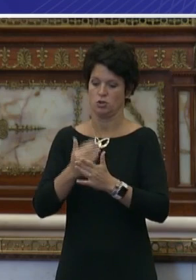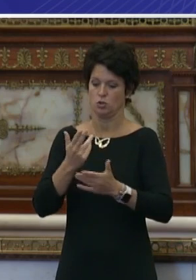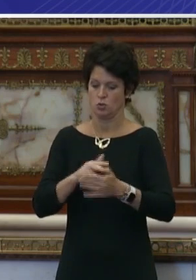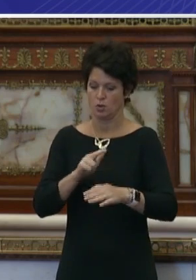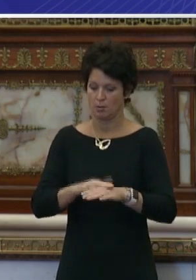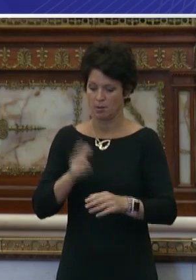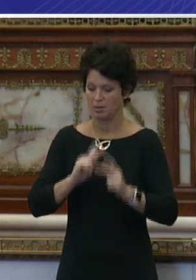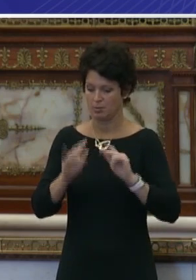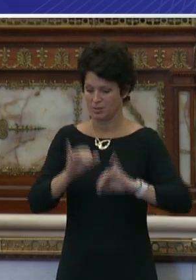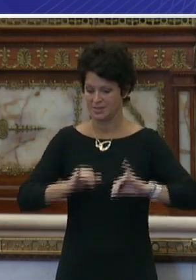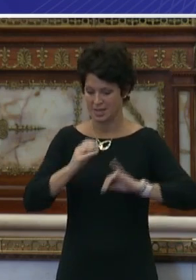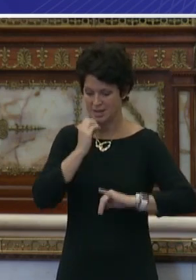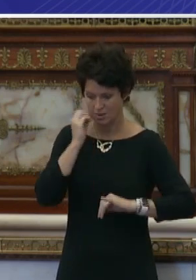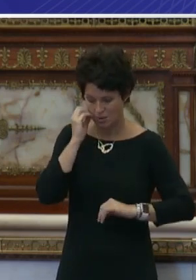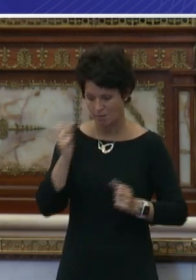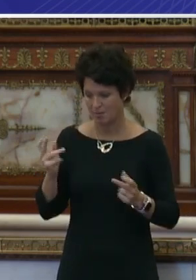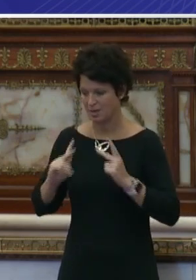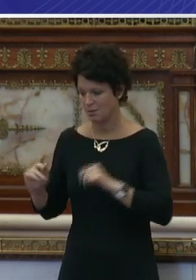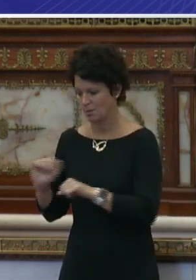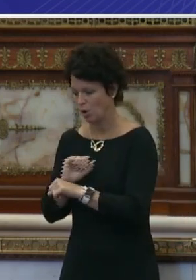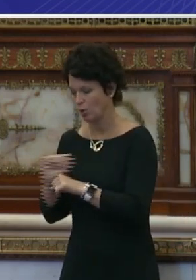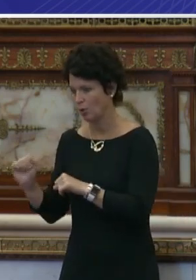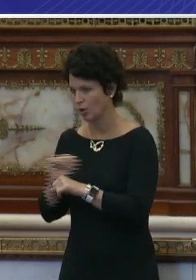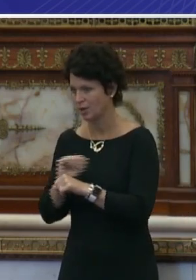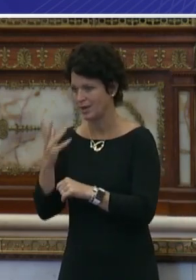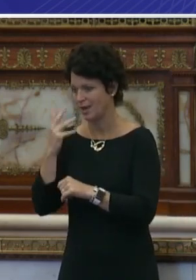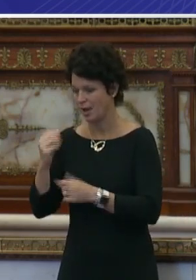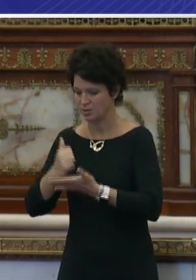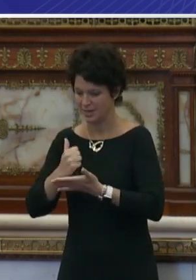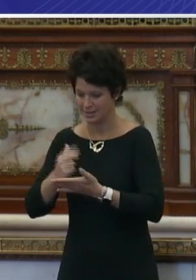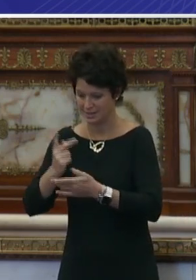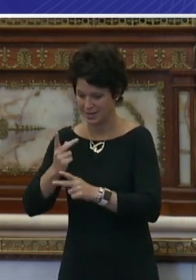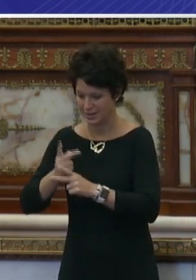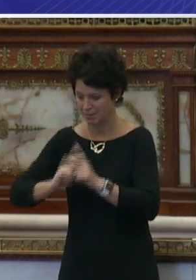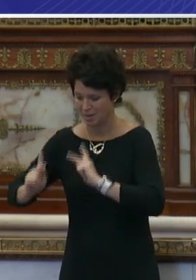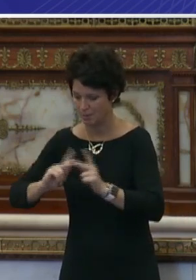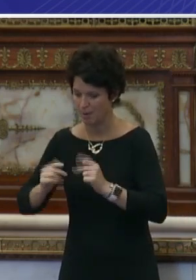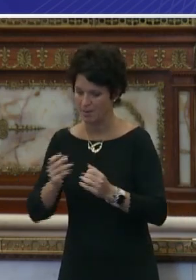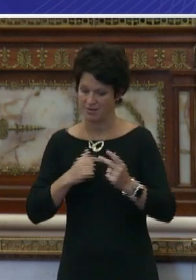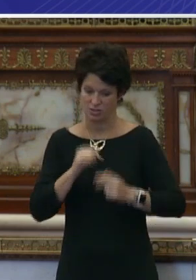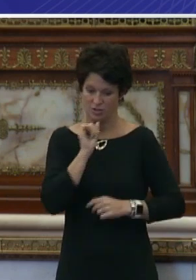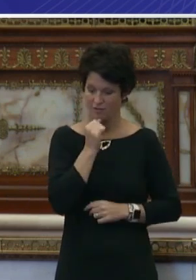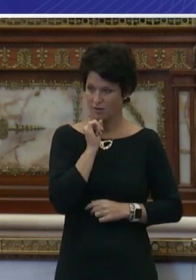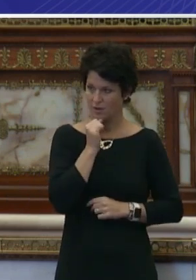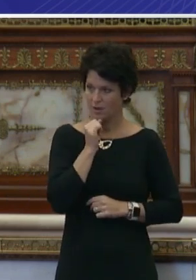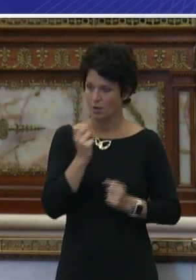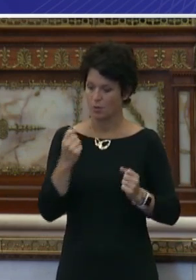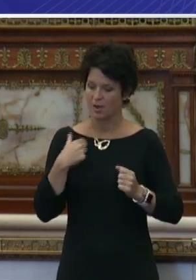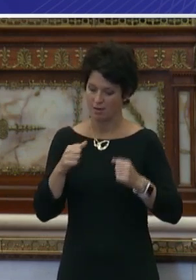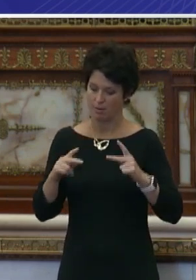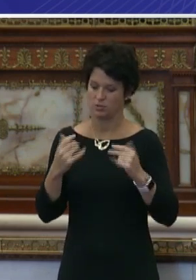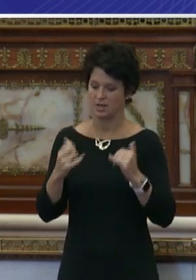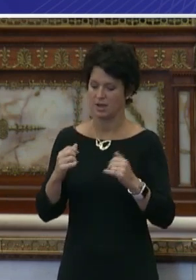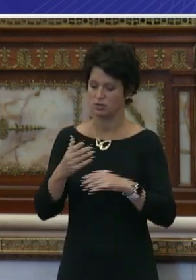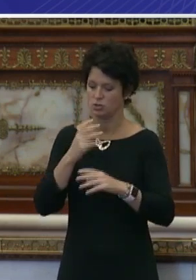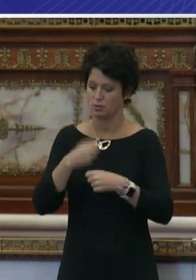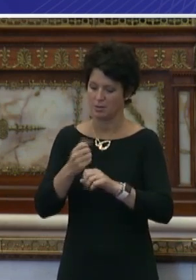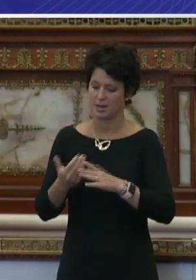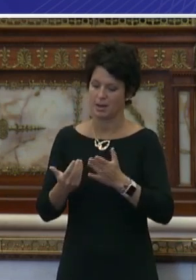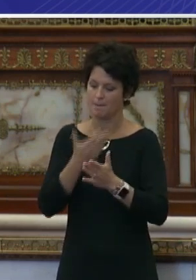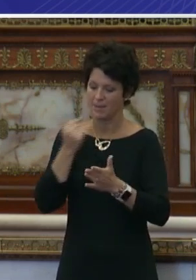people are sheltering at home. Many are working on the front lines, and all are suffering. We actually have the opportunity now to create a better